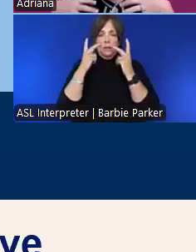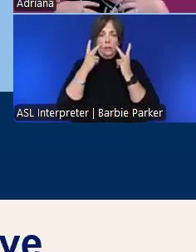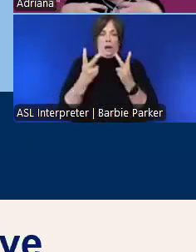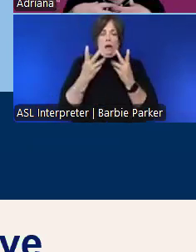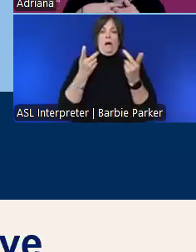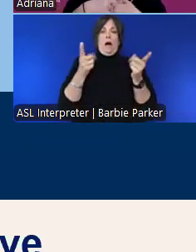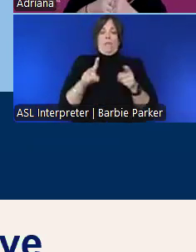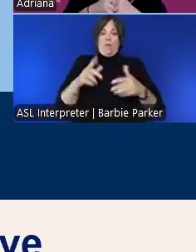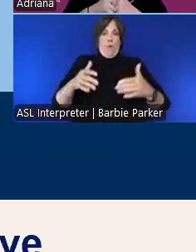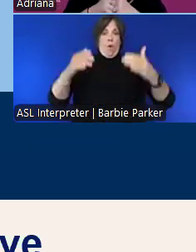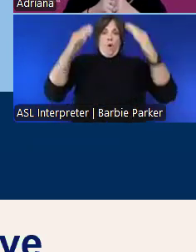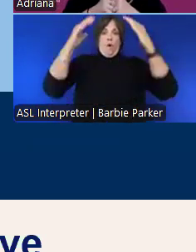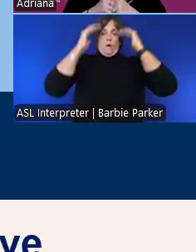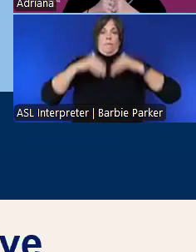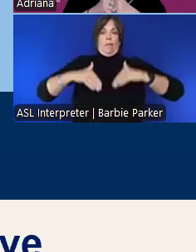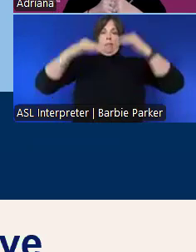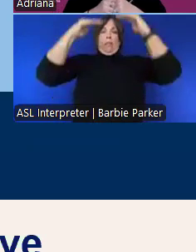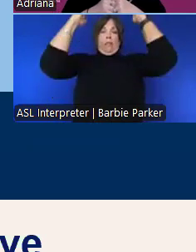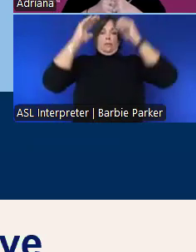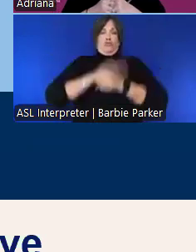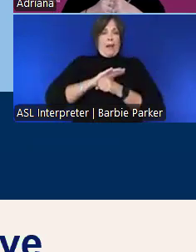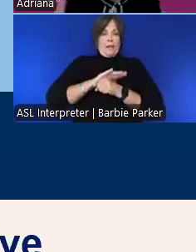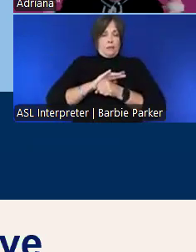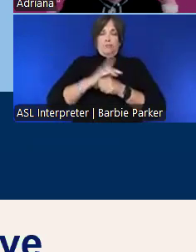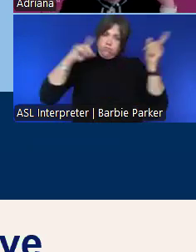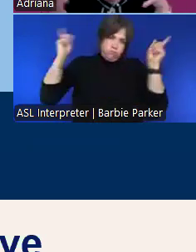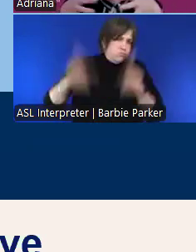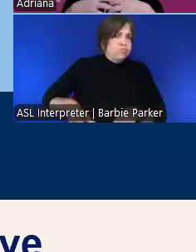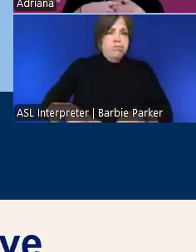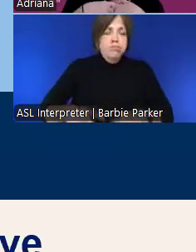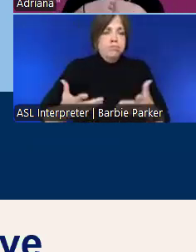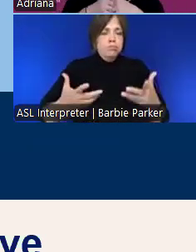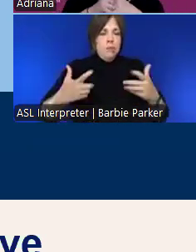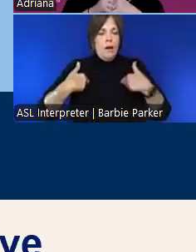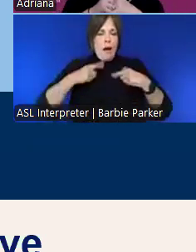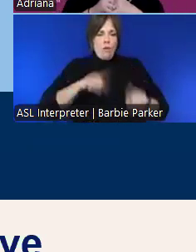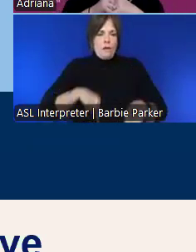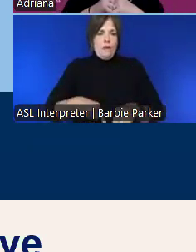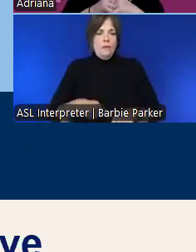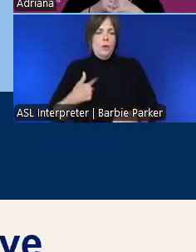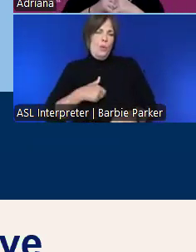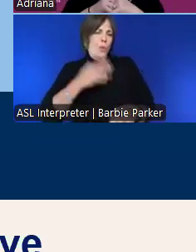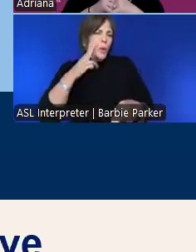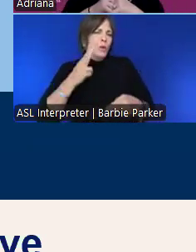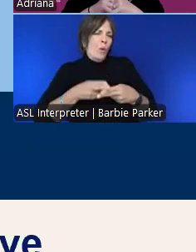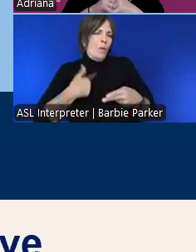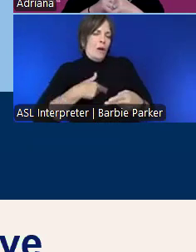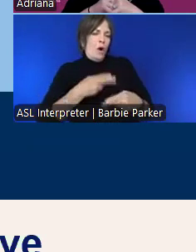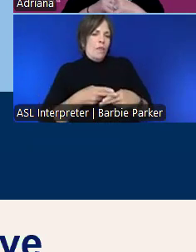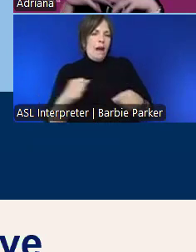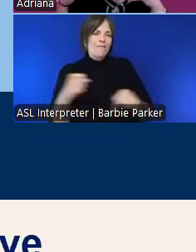that overwhelming level of stress is happening. We know them as if fight or flight, you